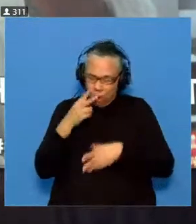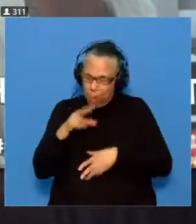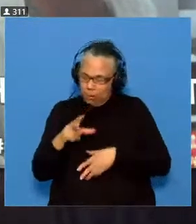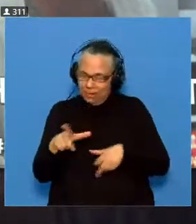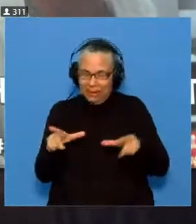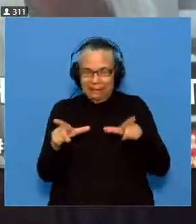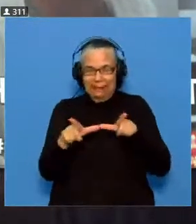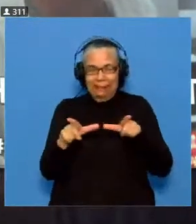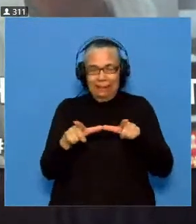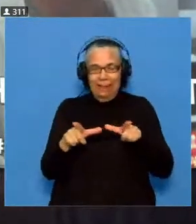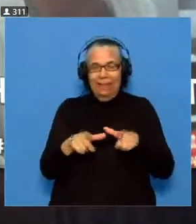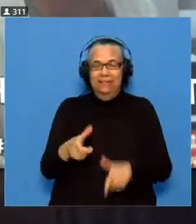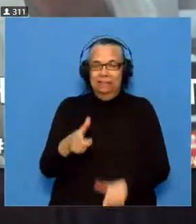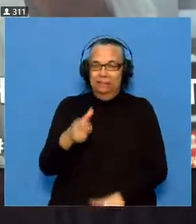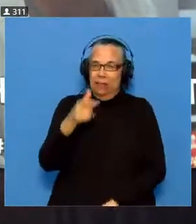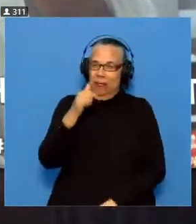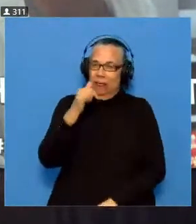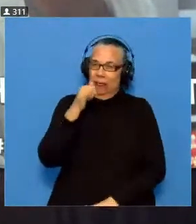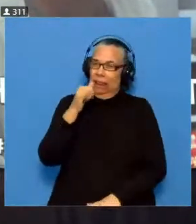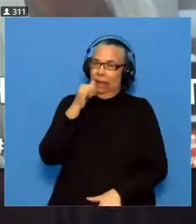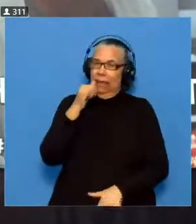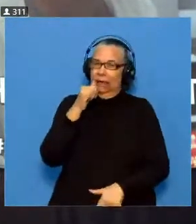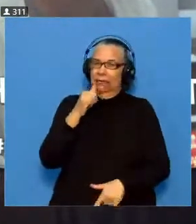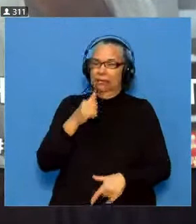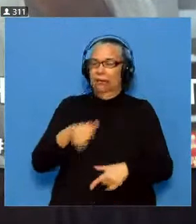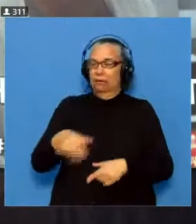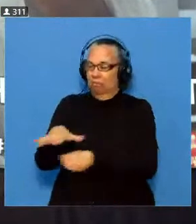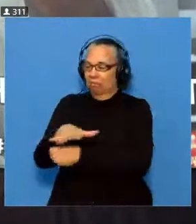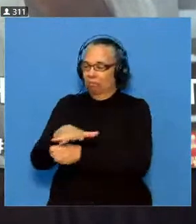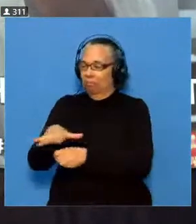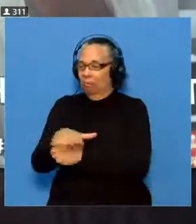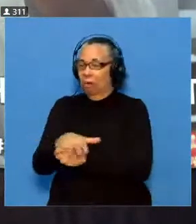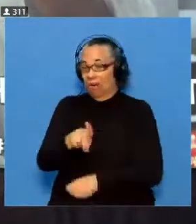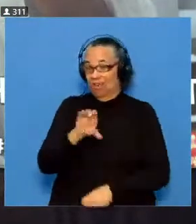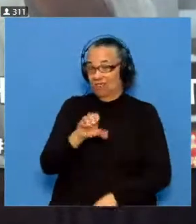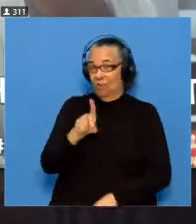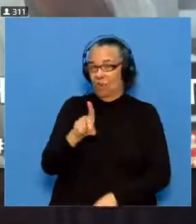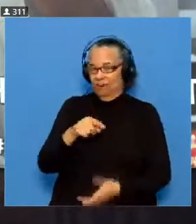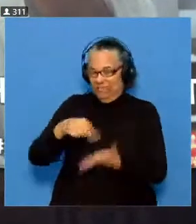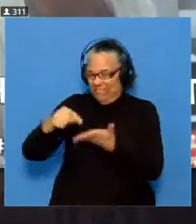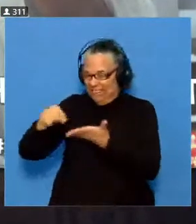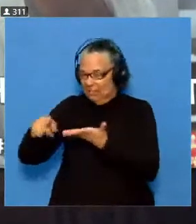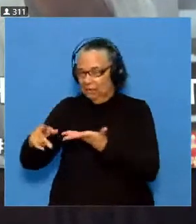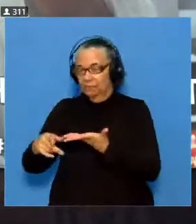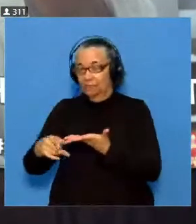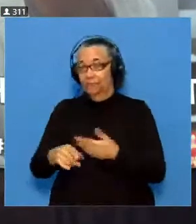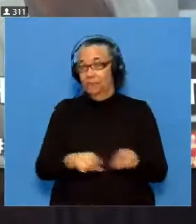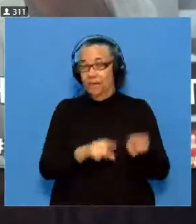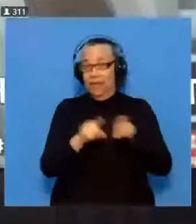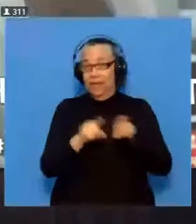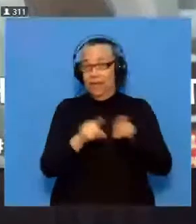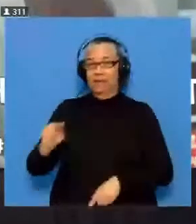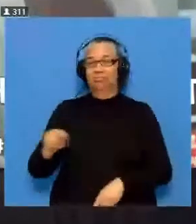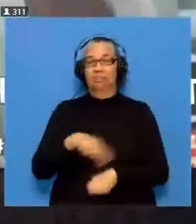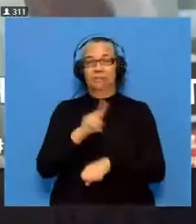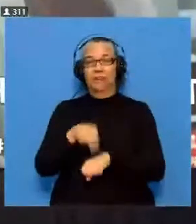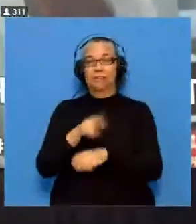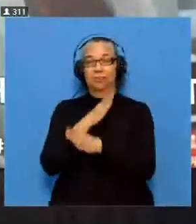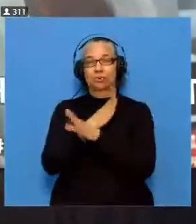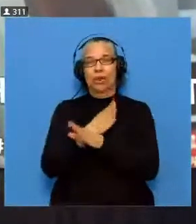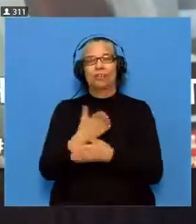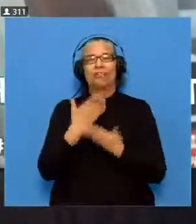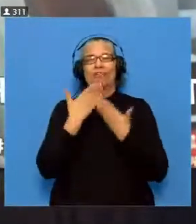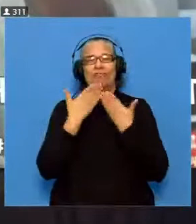at premises across the island. As the Minister of National Security, I wish to thank all of Bermuda for making